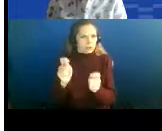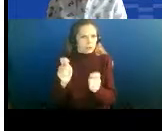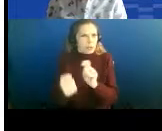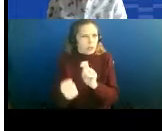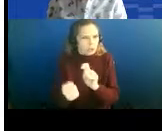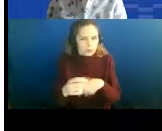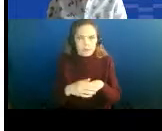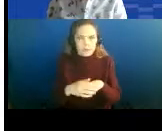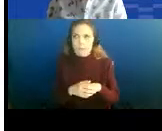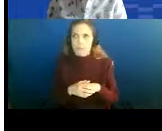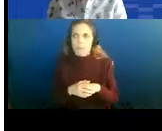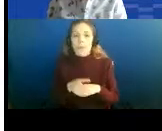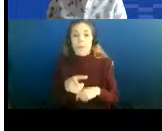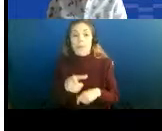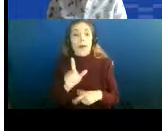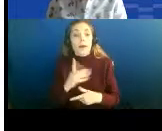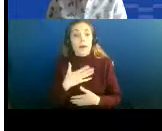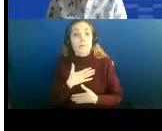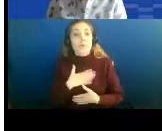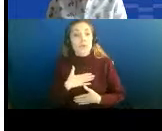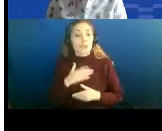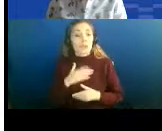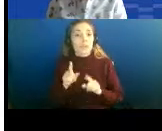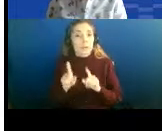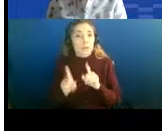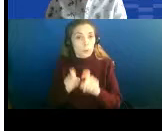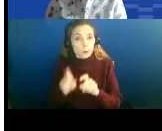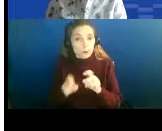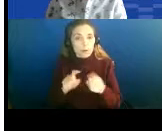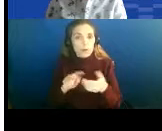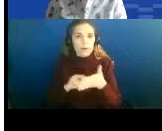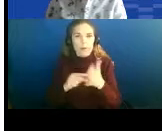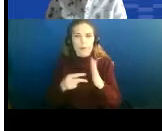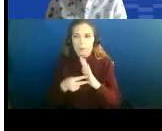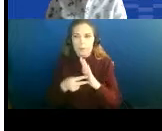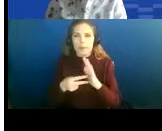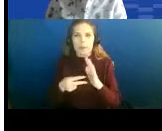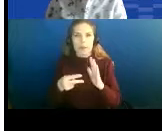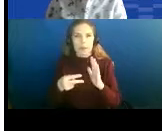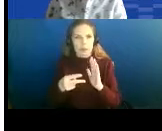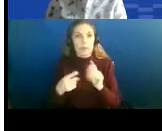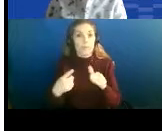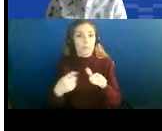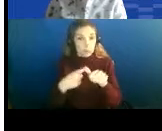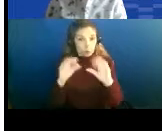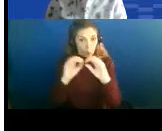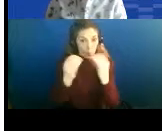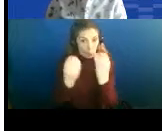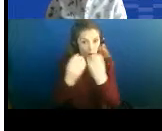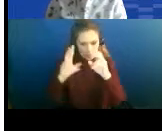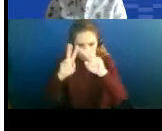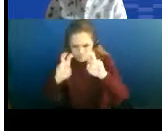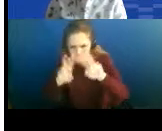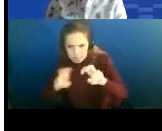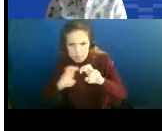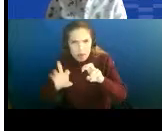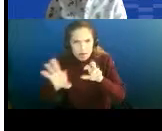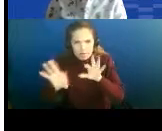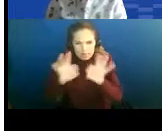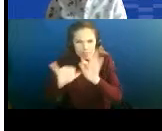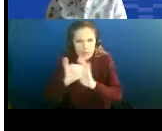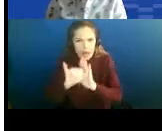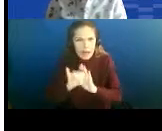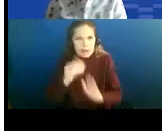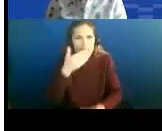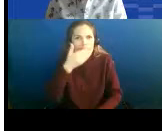process to begin with a grounded observation of the best of what is, and then encourage people towards